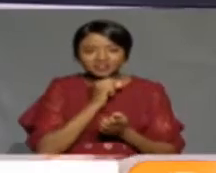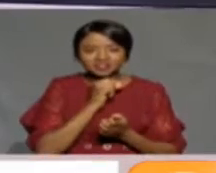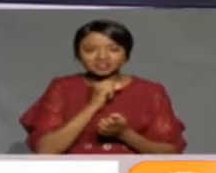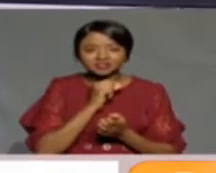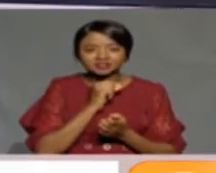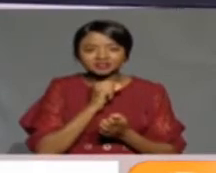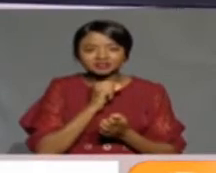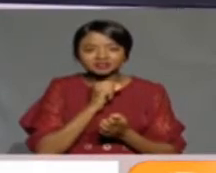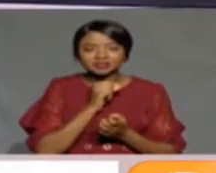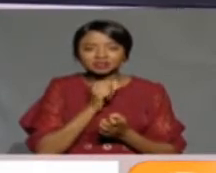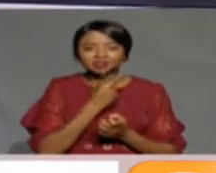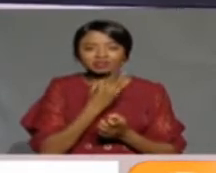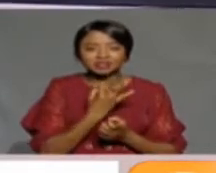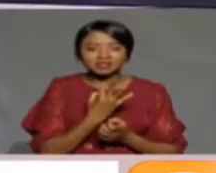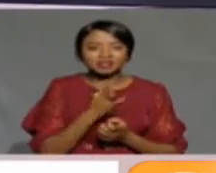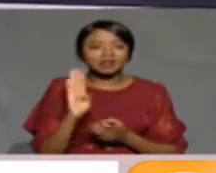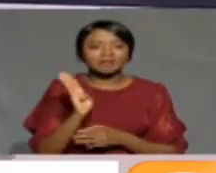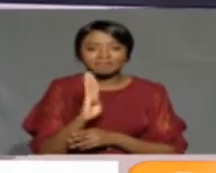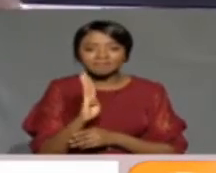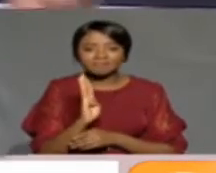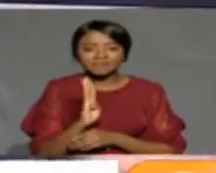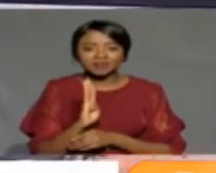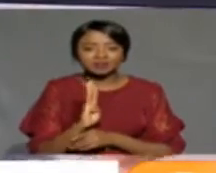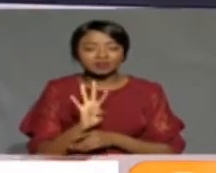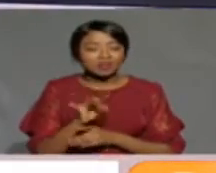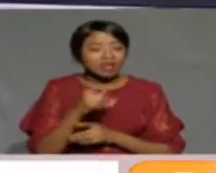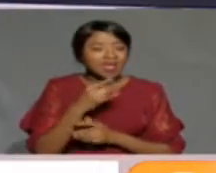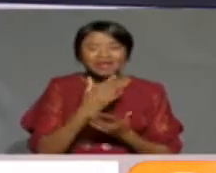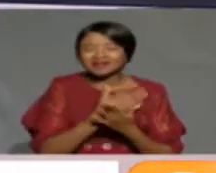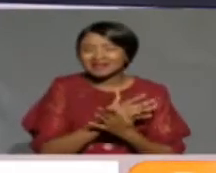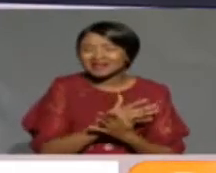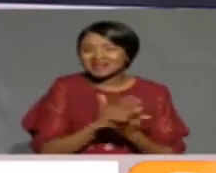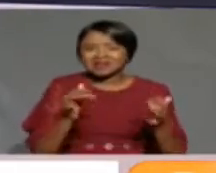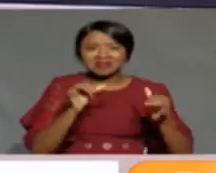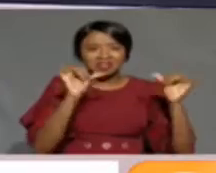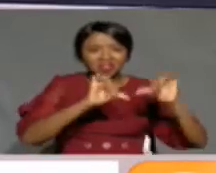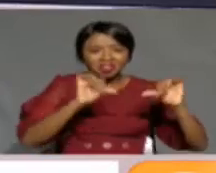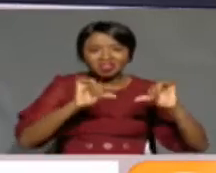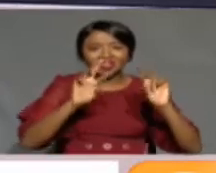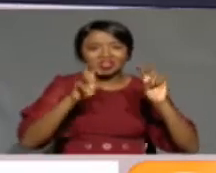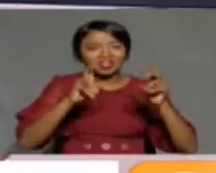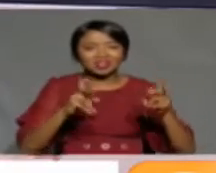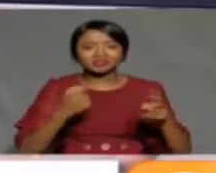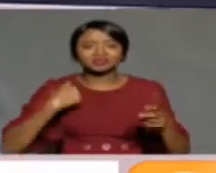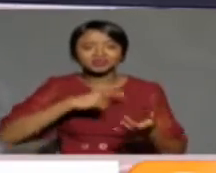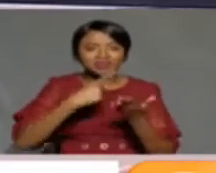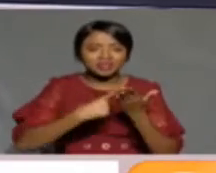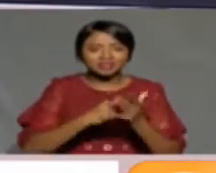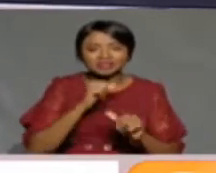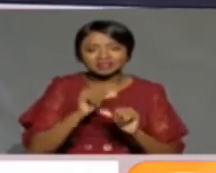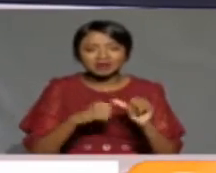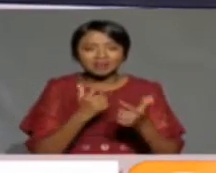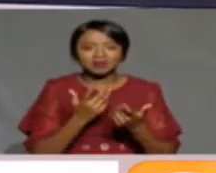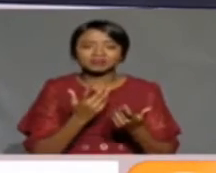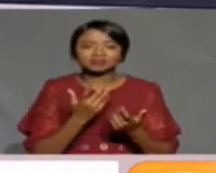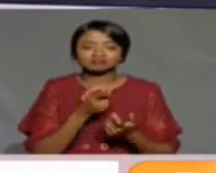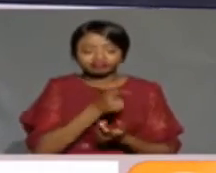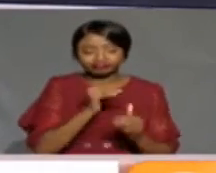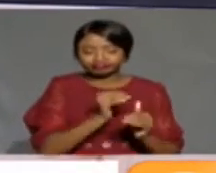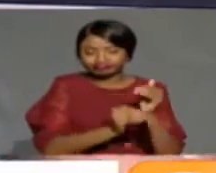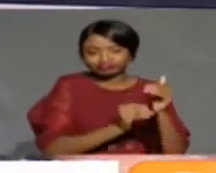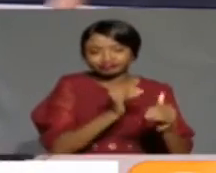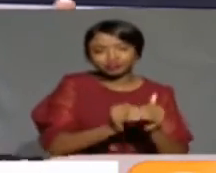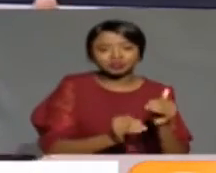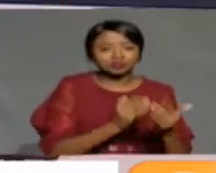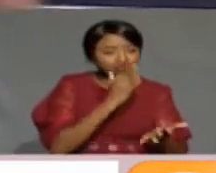my time, which uh-huh. was coming to about 23 billion Kenya shillings. Many other issues. talking about hiving this process, you